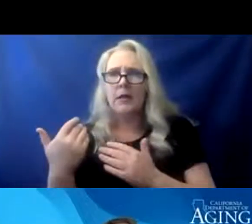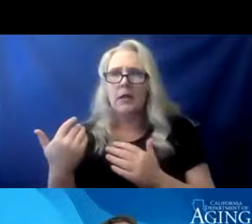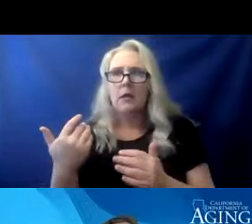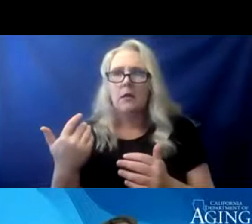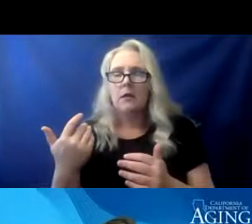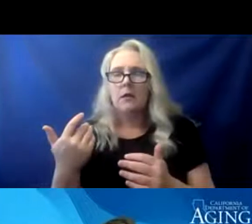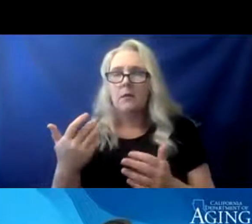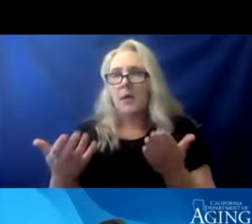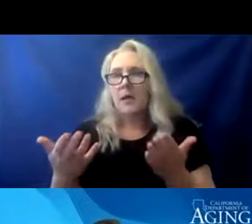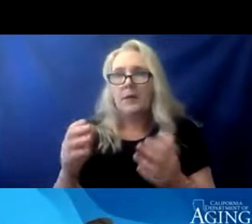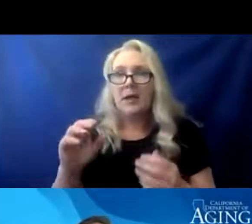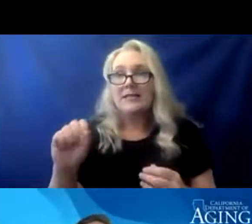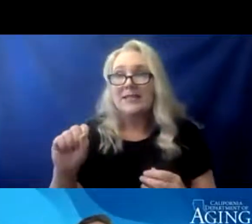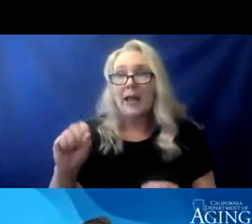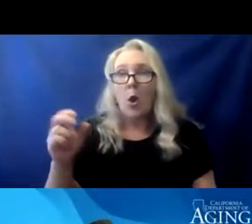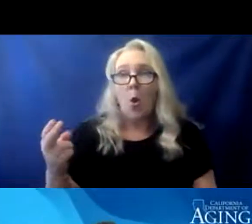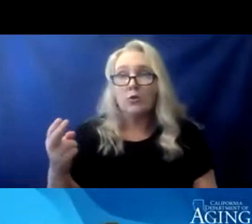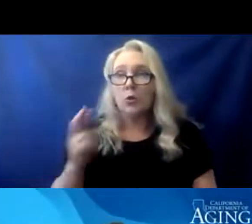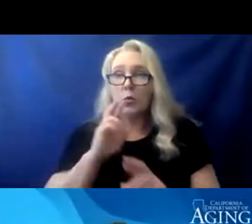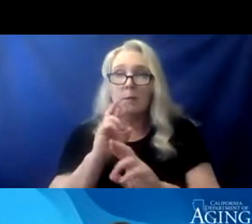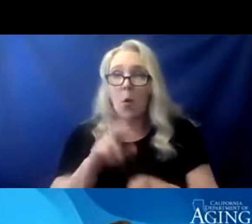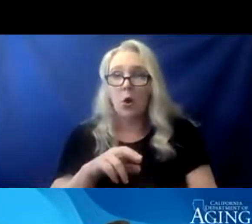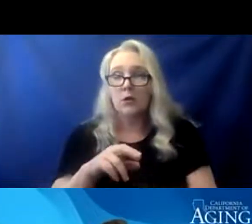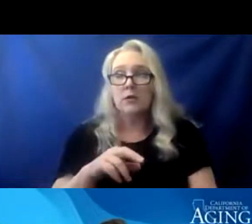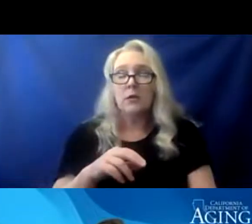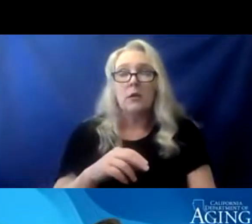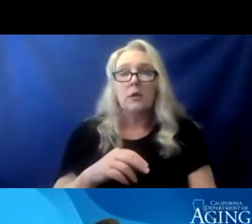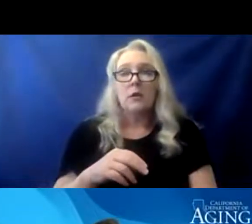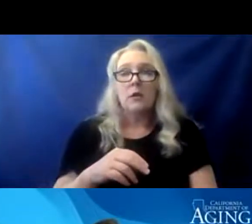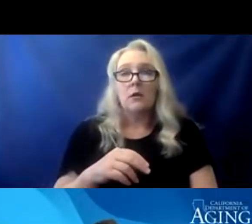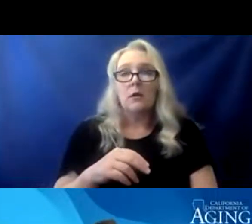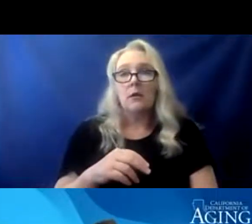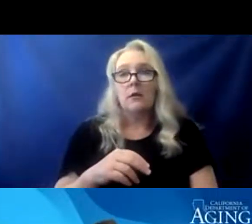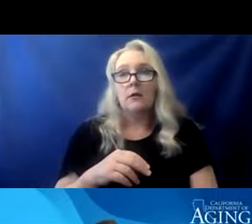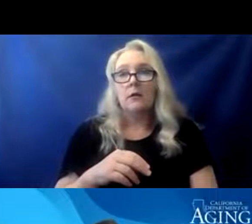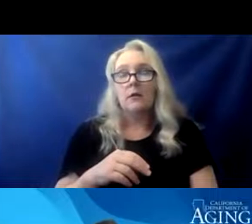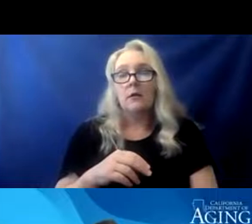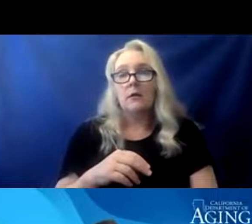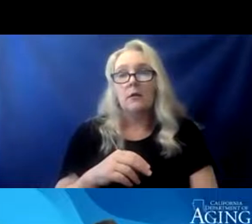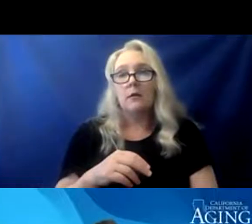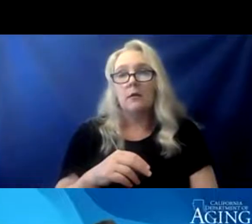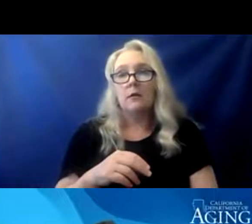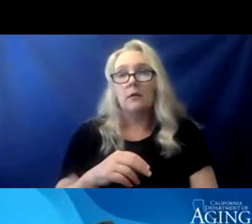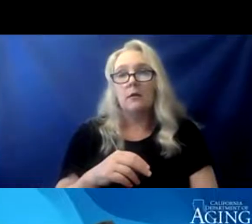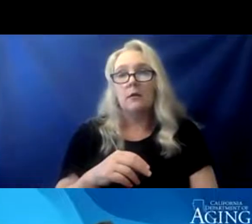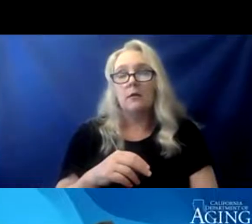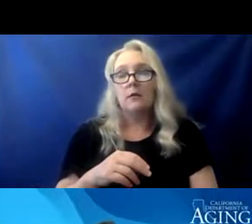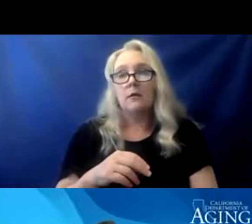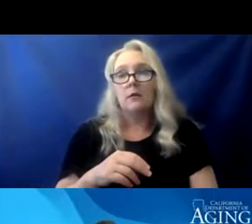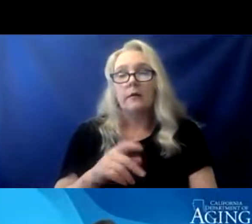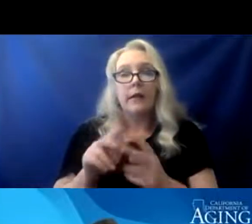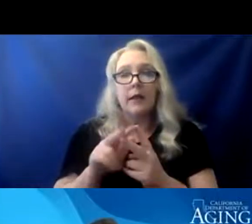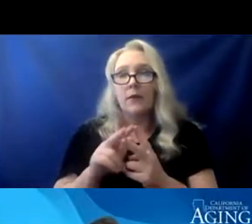stakeholder report, dare I say, those of you who are still, had written many in 19 and 20 and 21, a stakeholder report